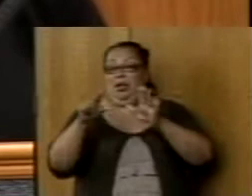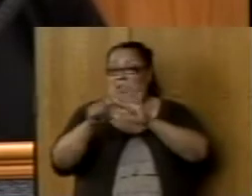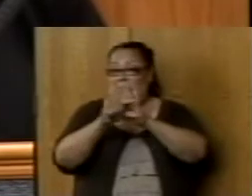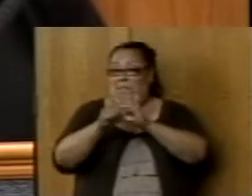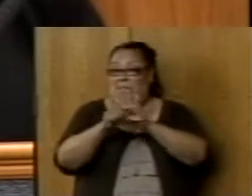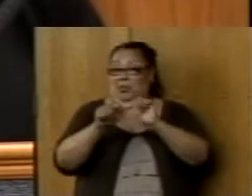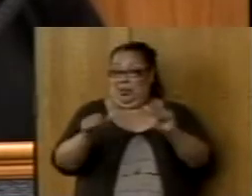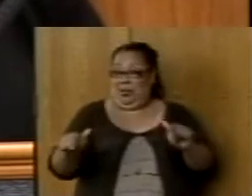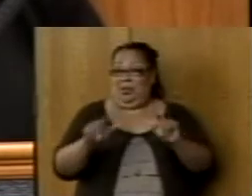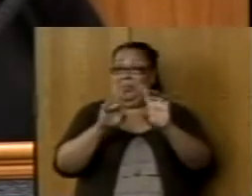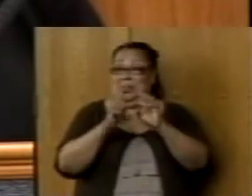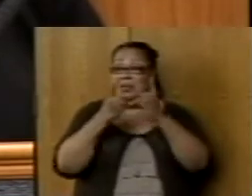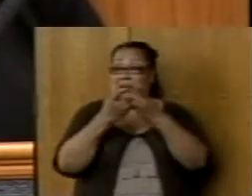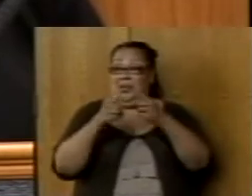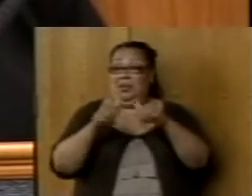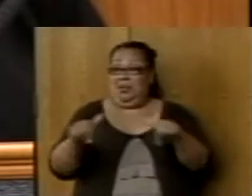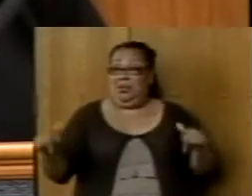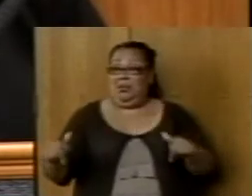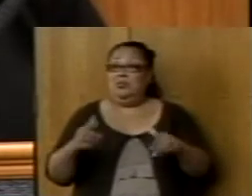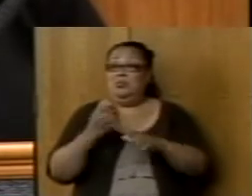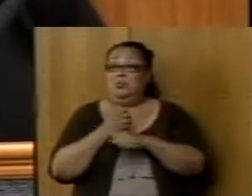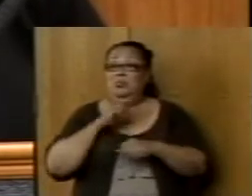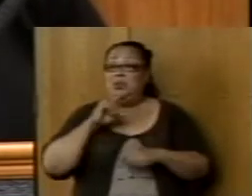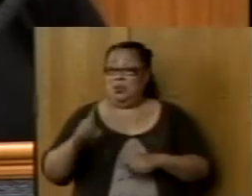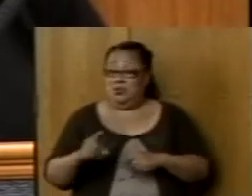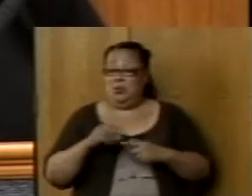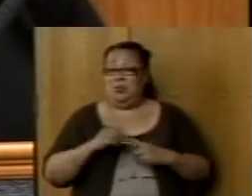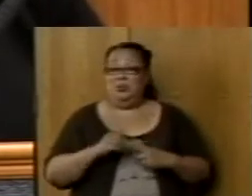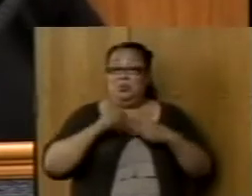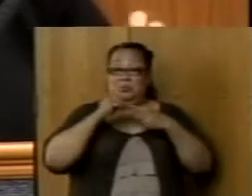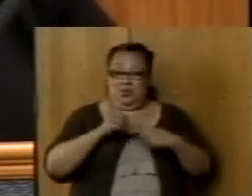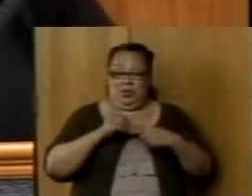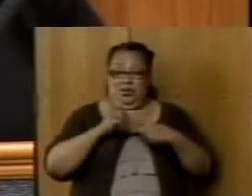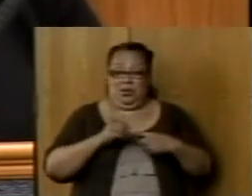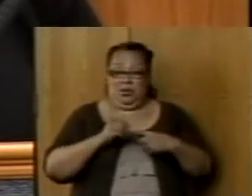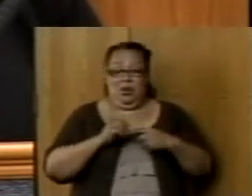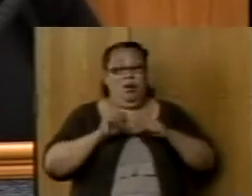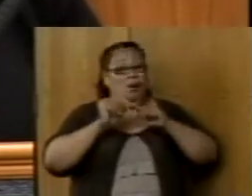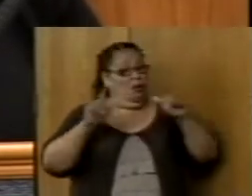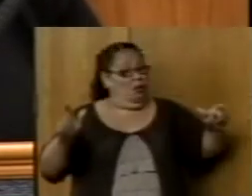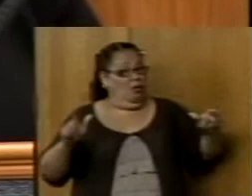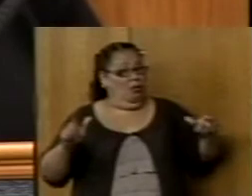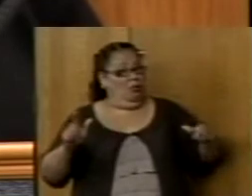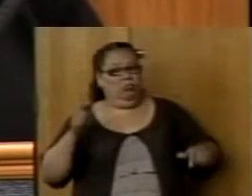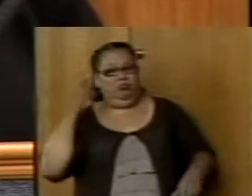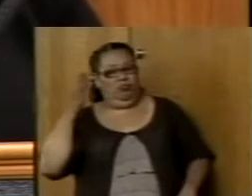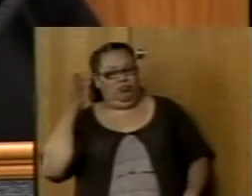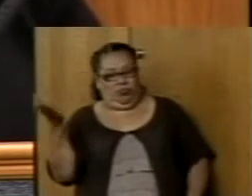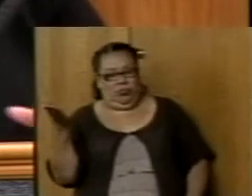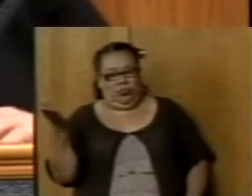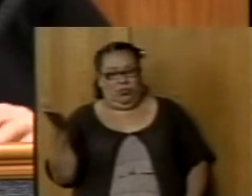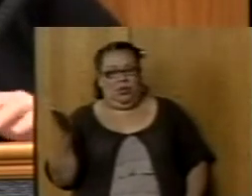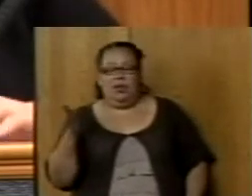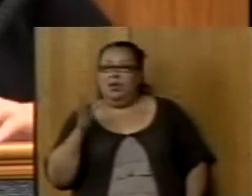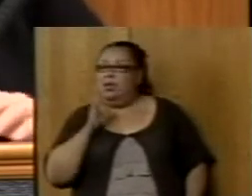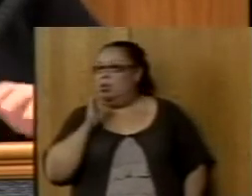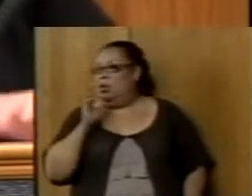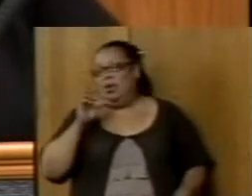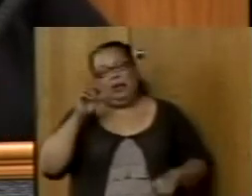and the department level to ensure that our specialists and everybody, all hands are on deck at this point. And I